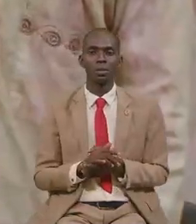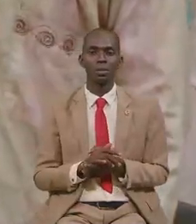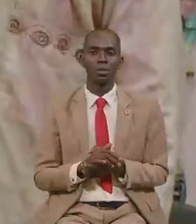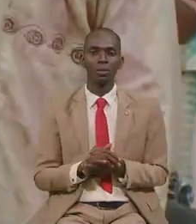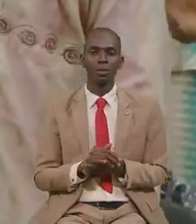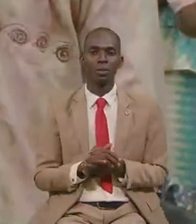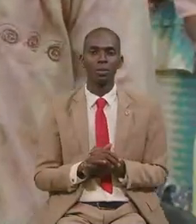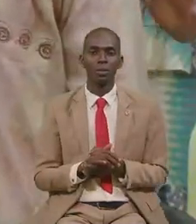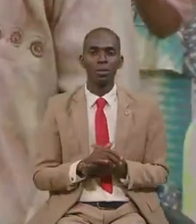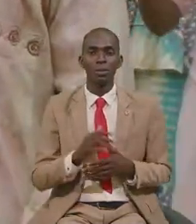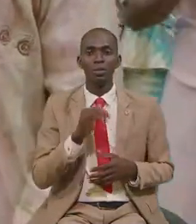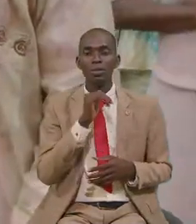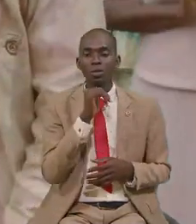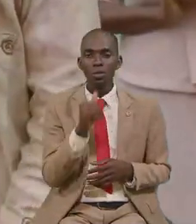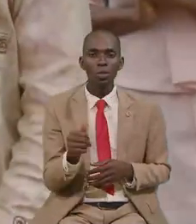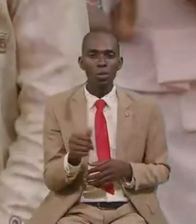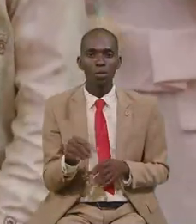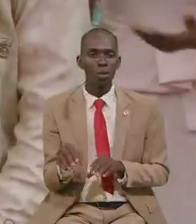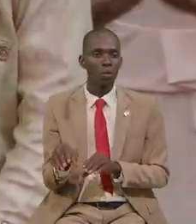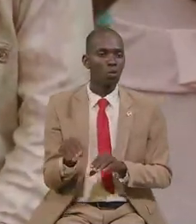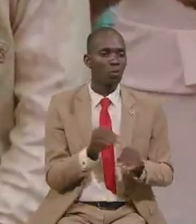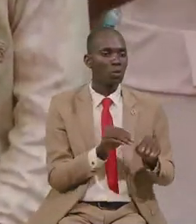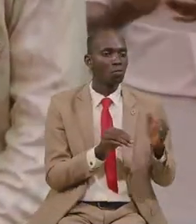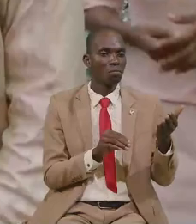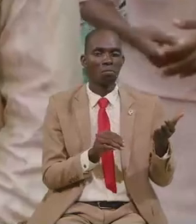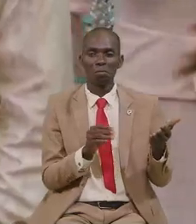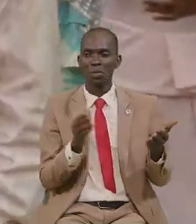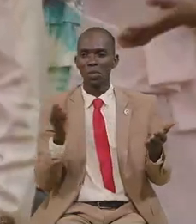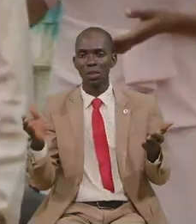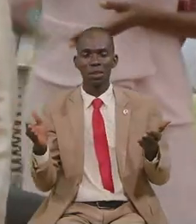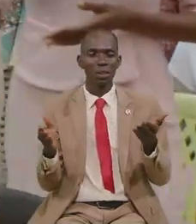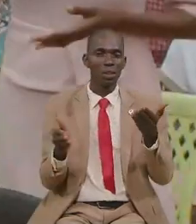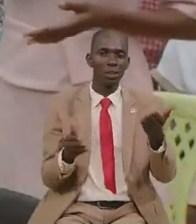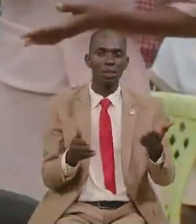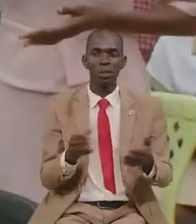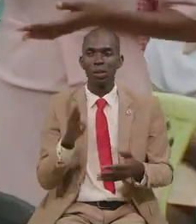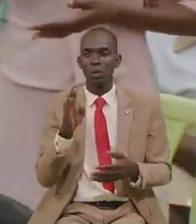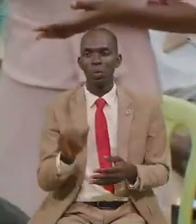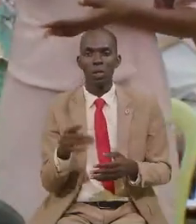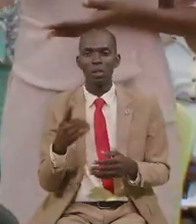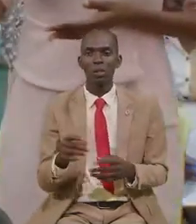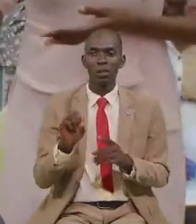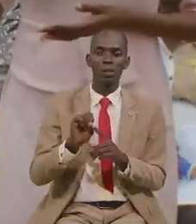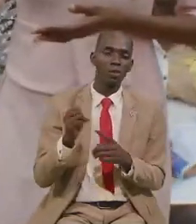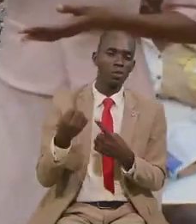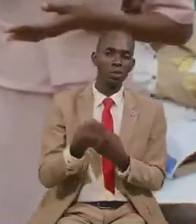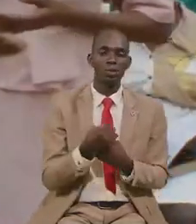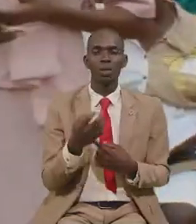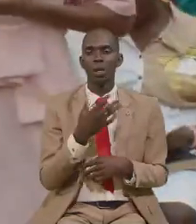Not dribbled here and there by situations and